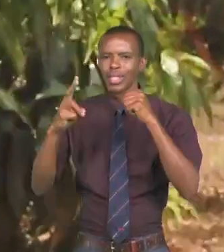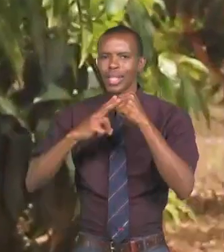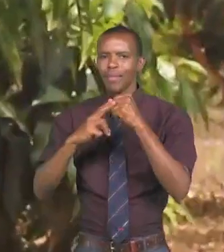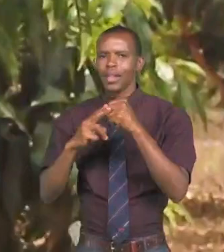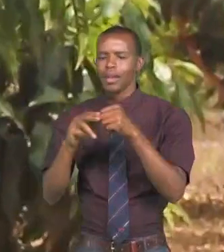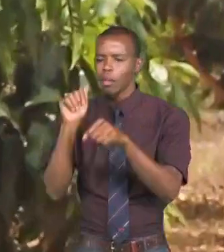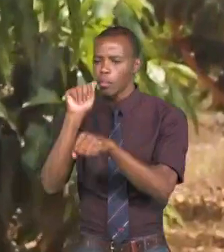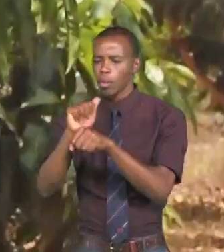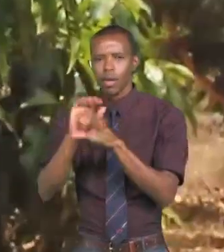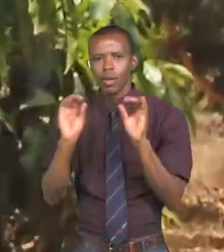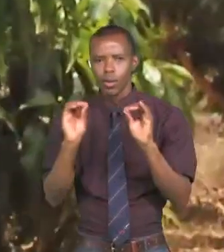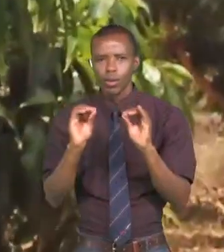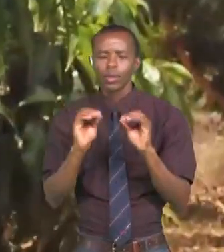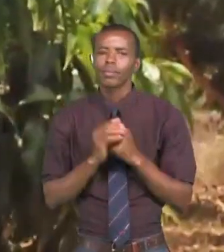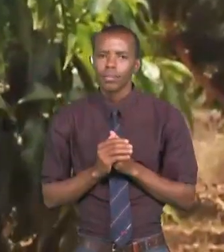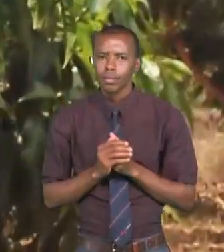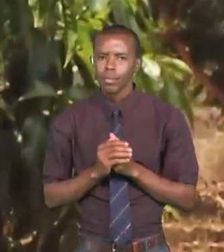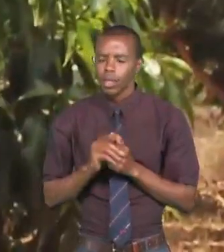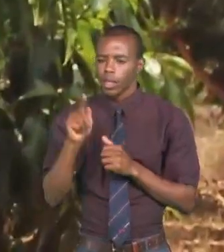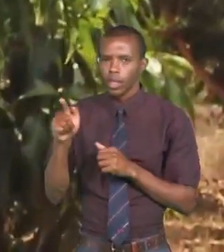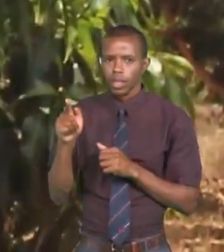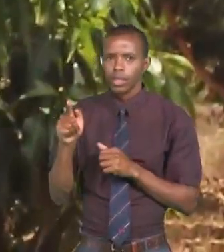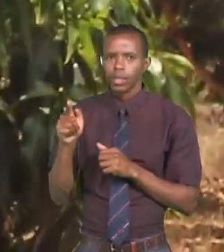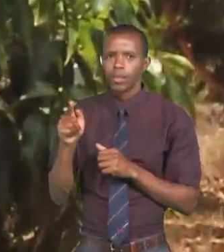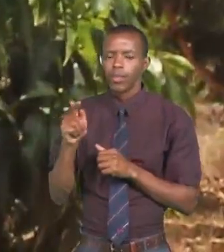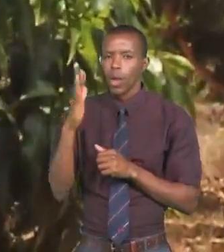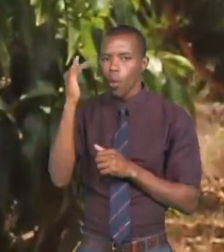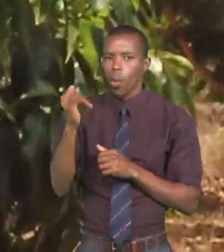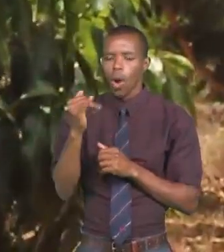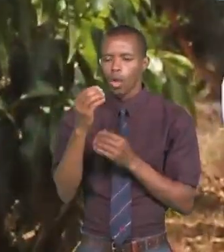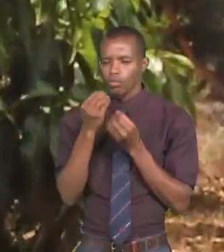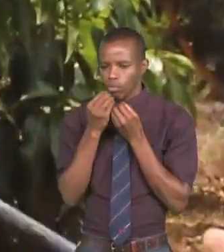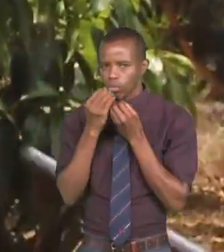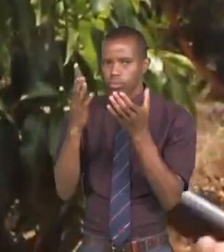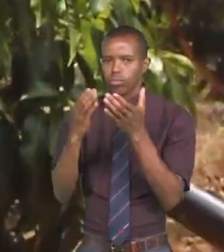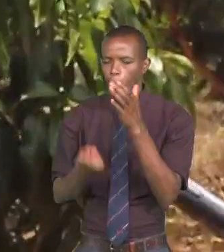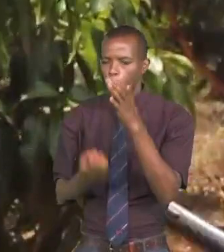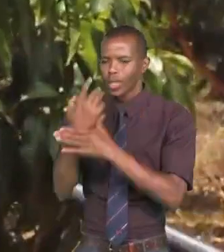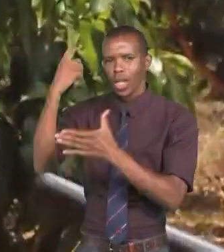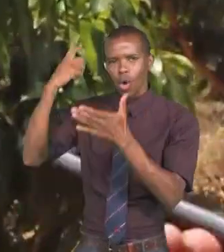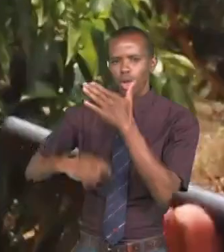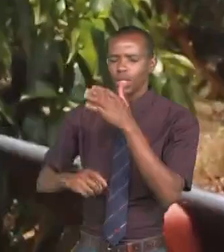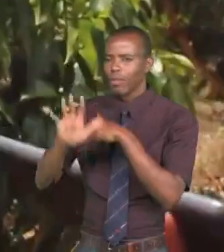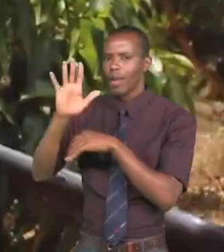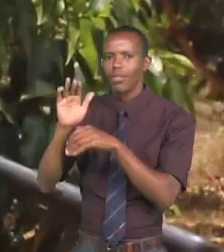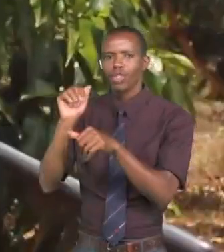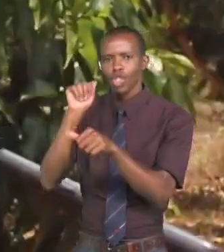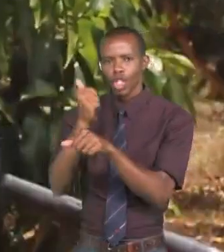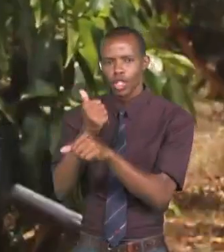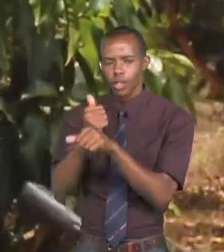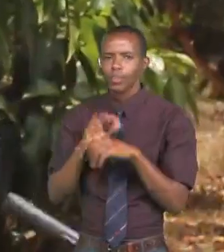ama namna gani? Kwa hiyo hiyo ni kwa sababu nilimwambia production cost ni about 5 shillings.